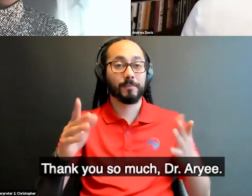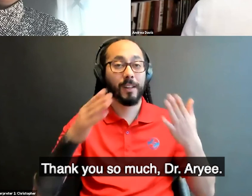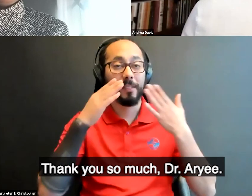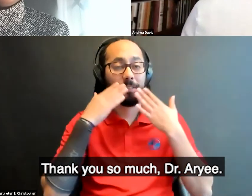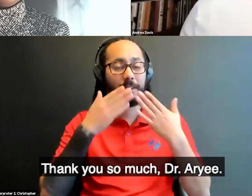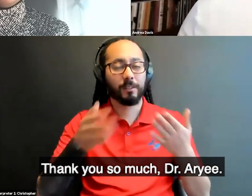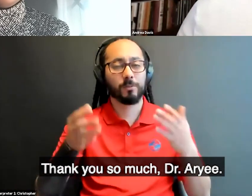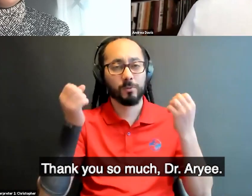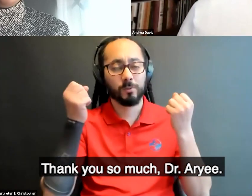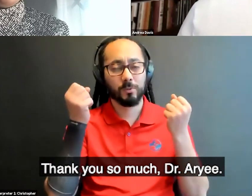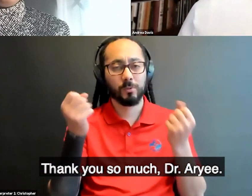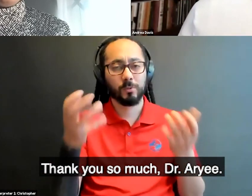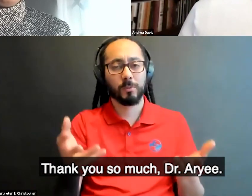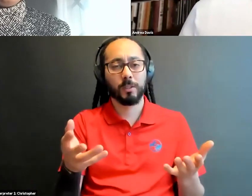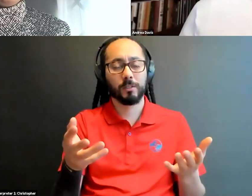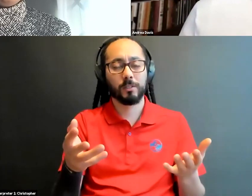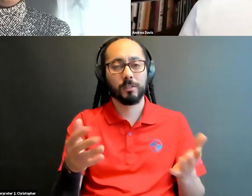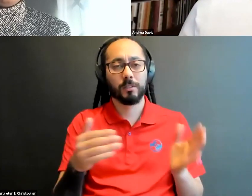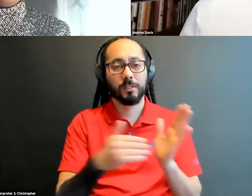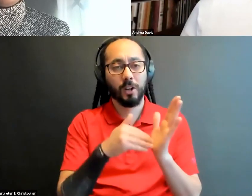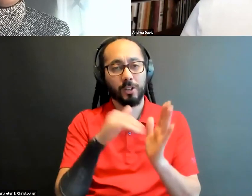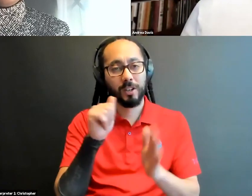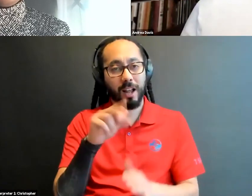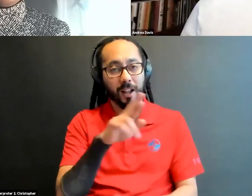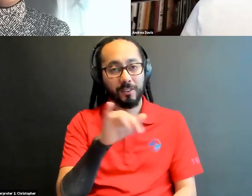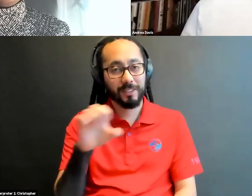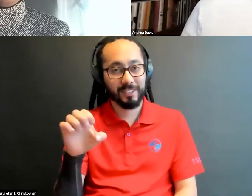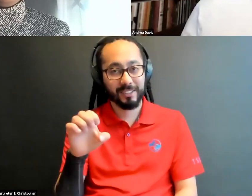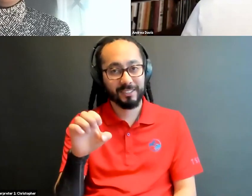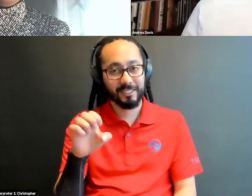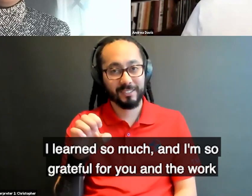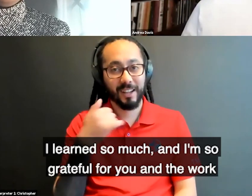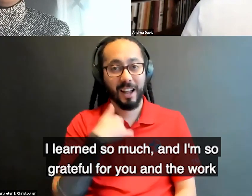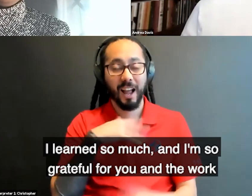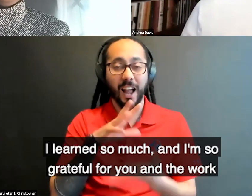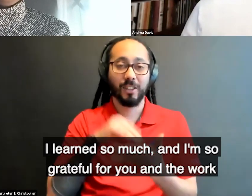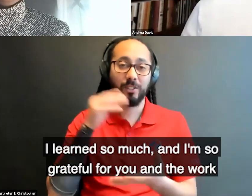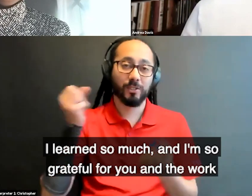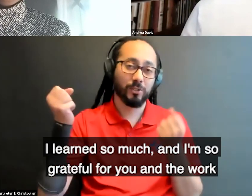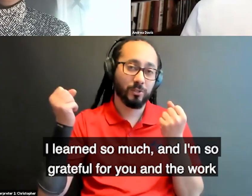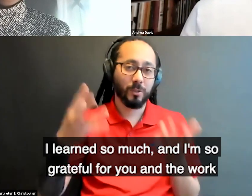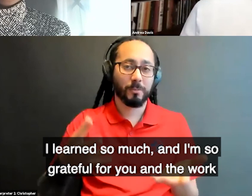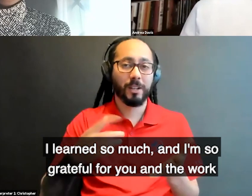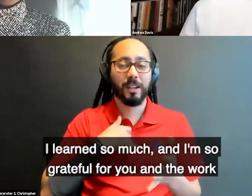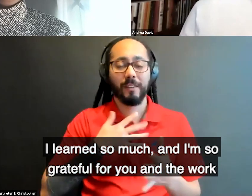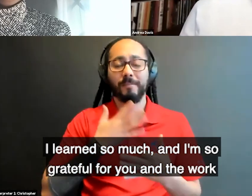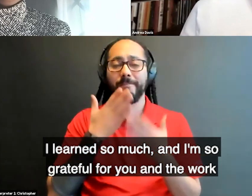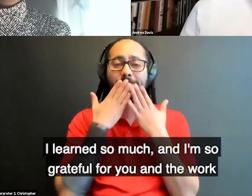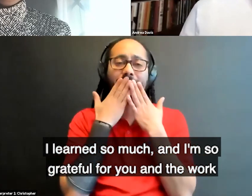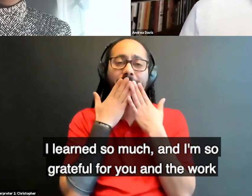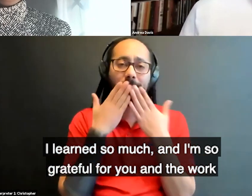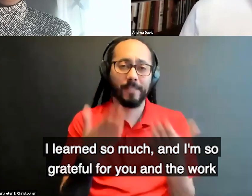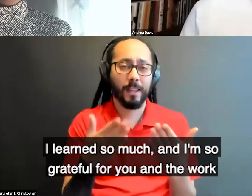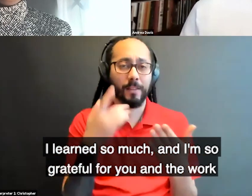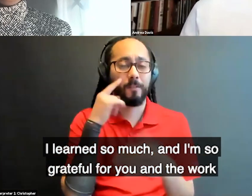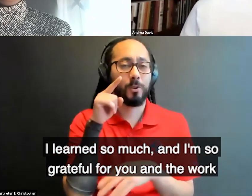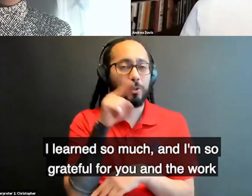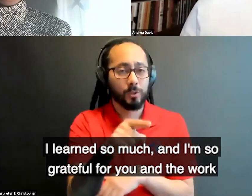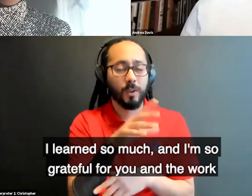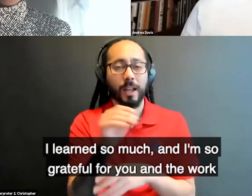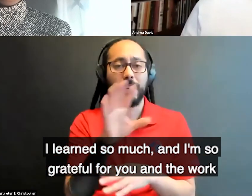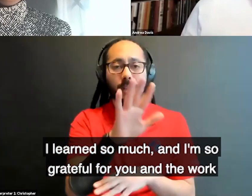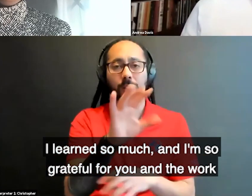much, Dr. Arie. I learned so much, and I'm so grateful for you and the